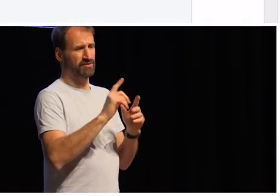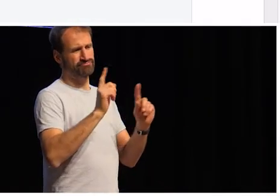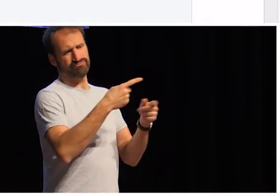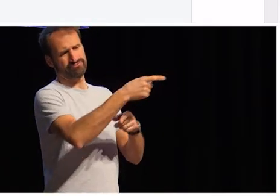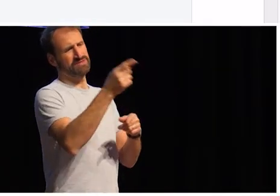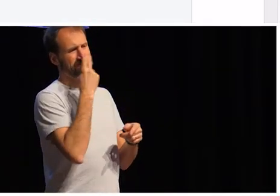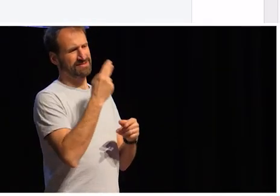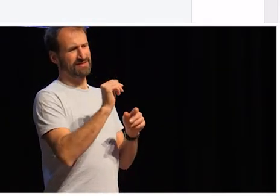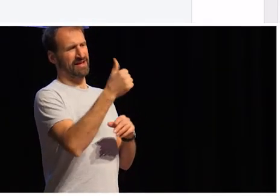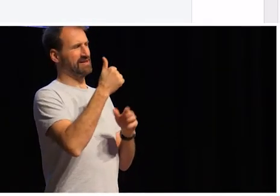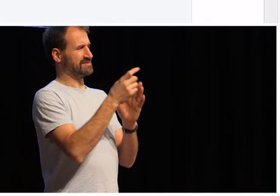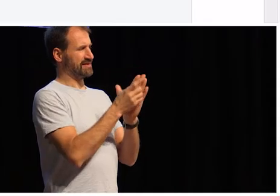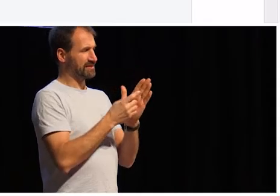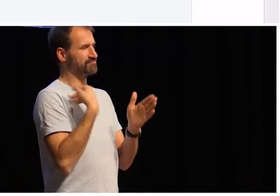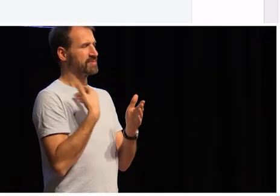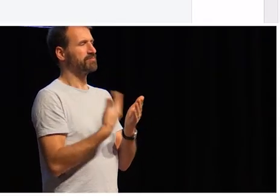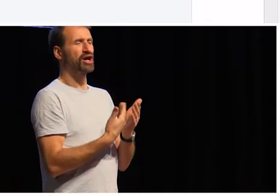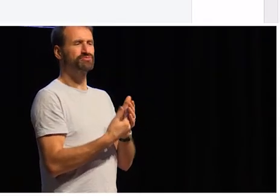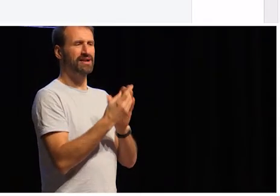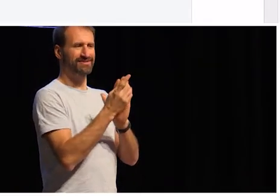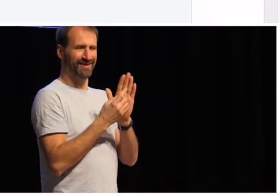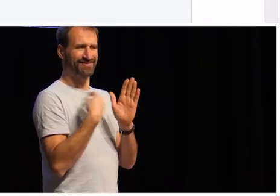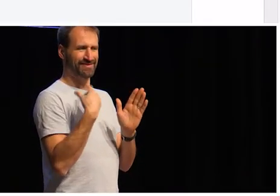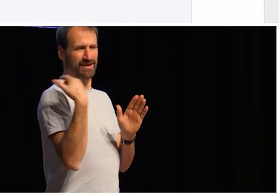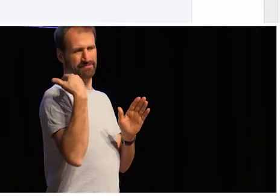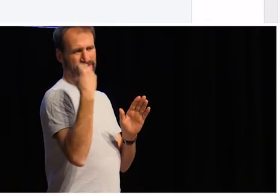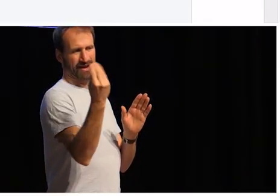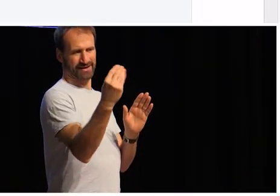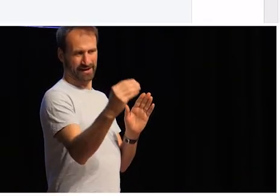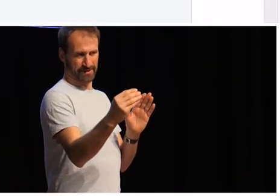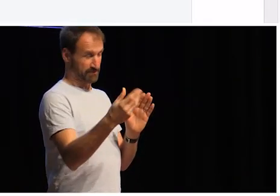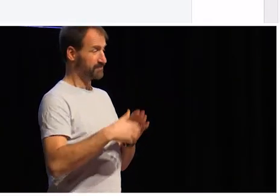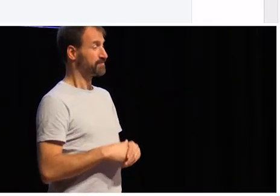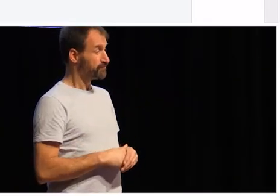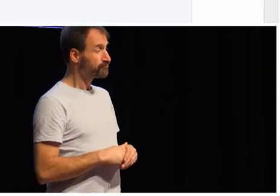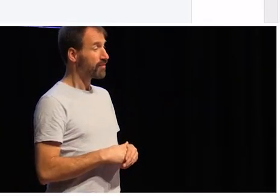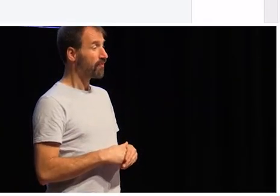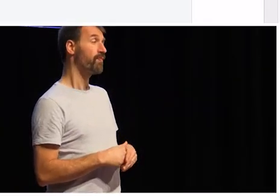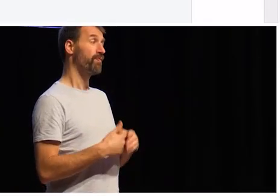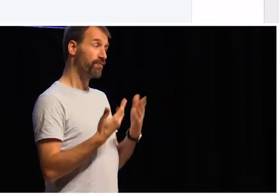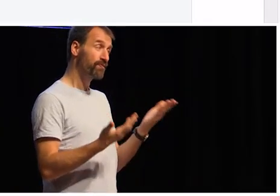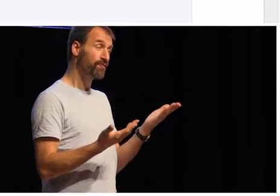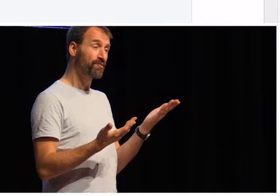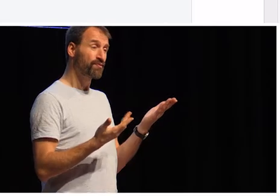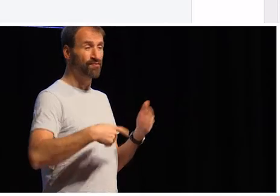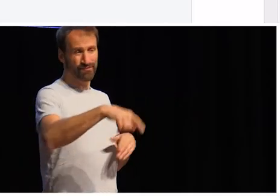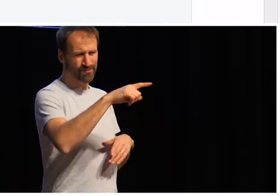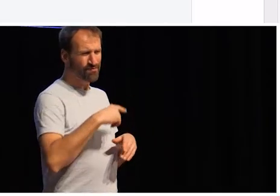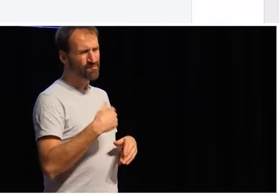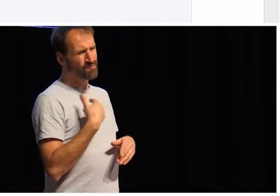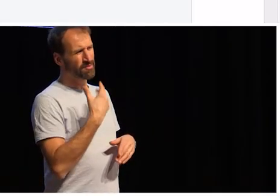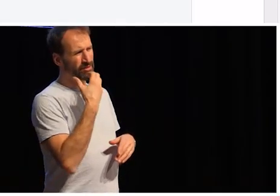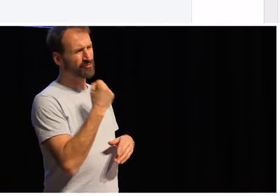this was the simple data I entered before so but we wanted to